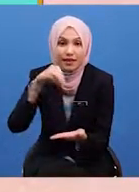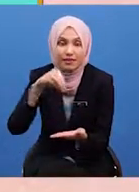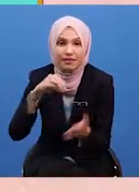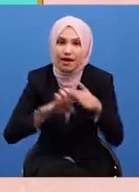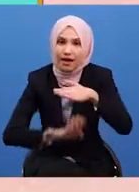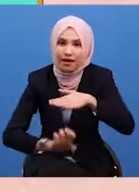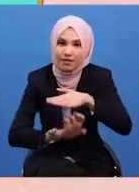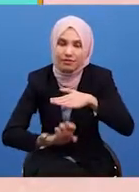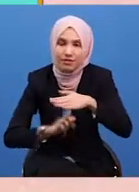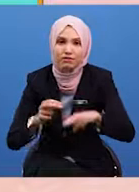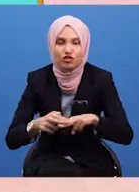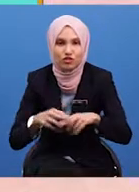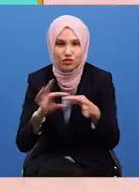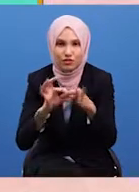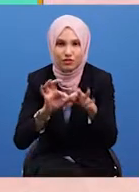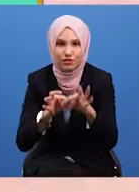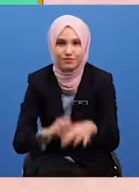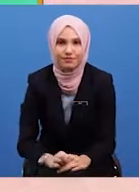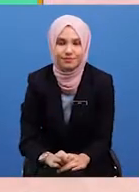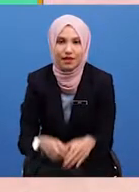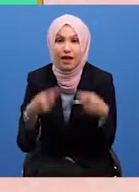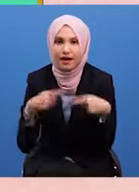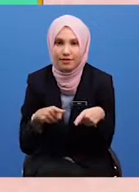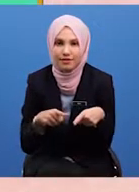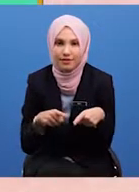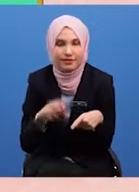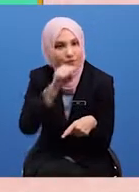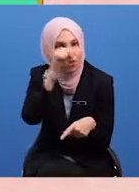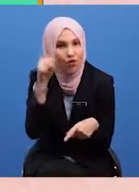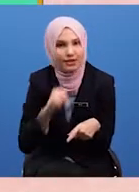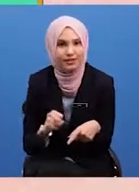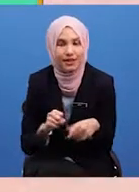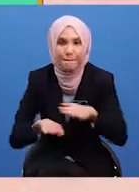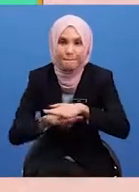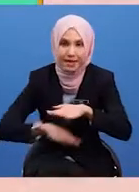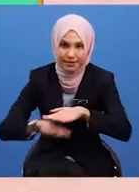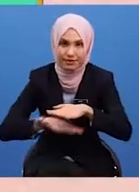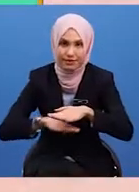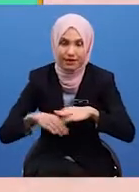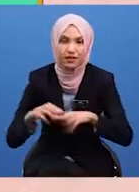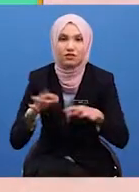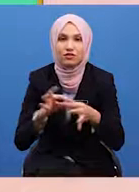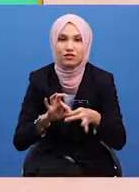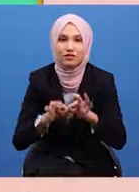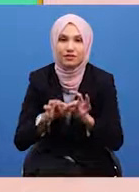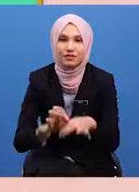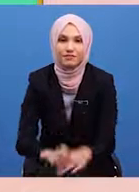a short story, answer some questions based on the short